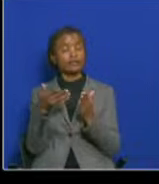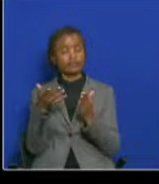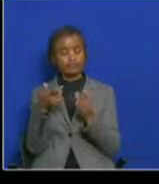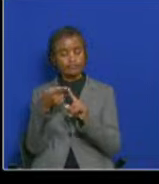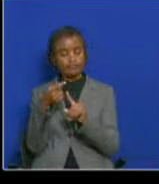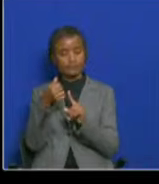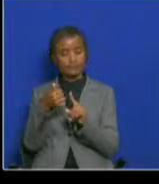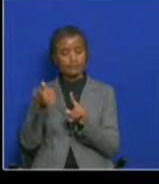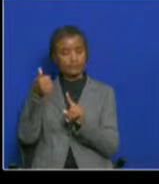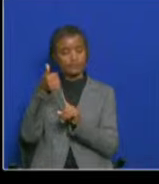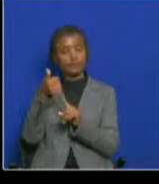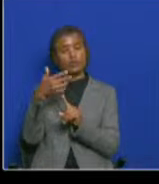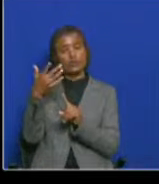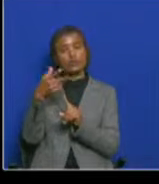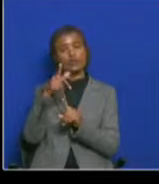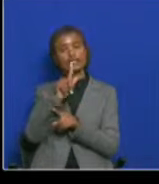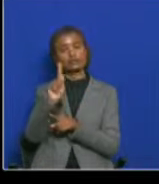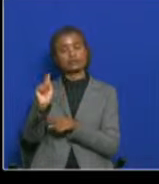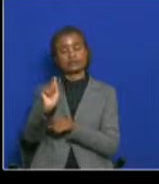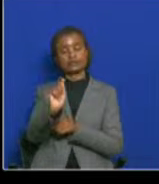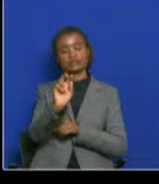was SCM